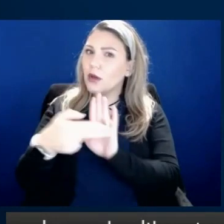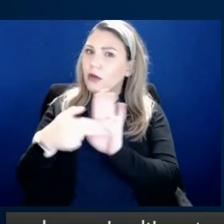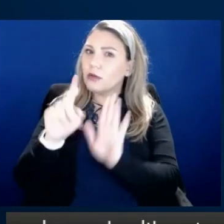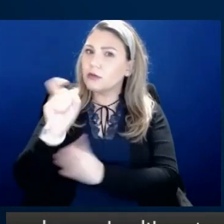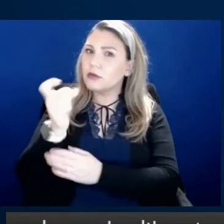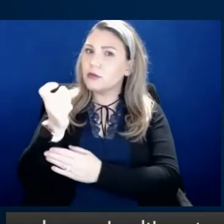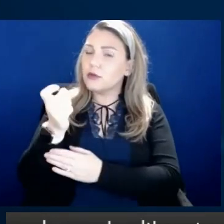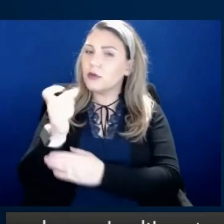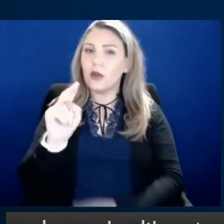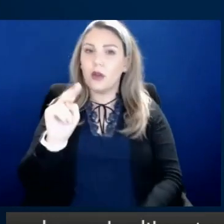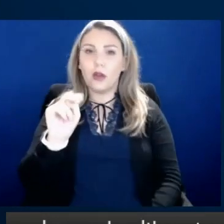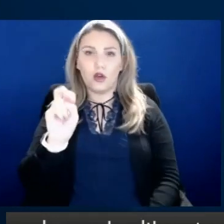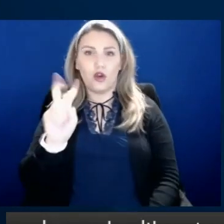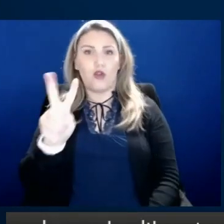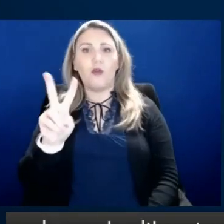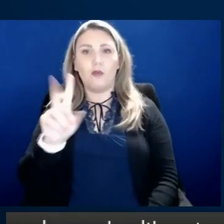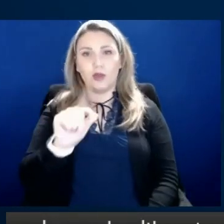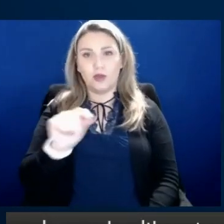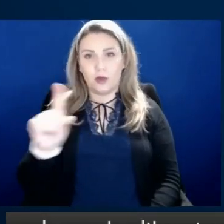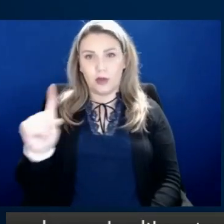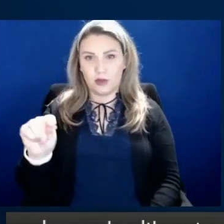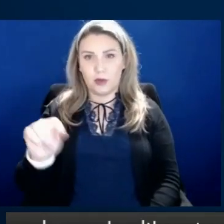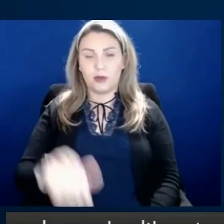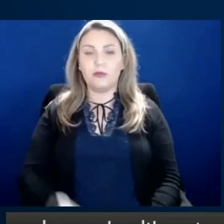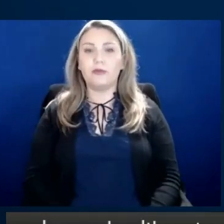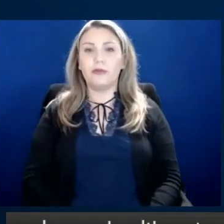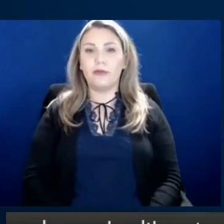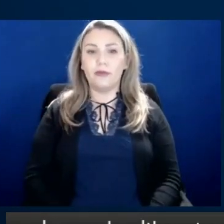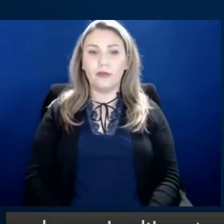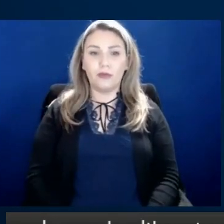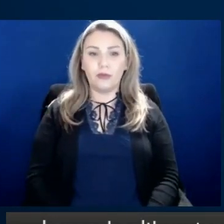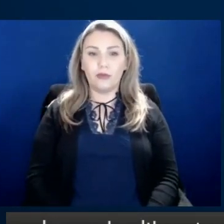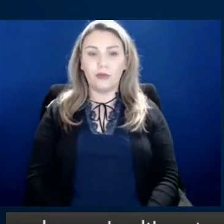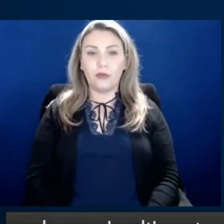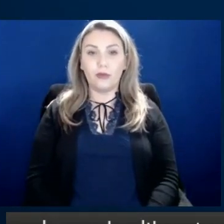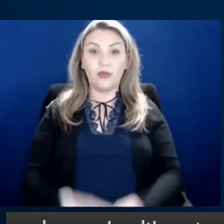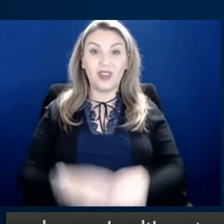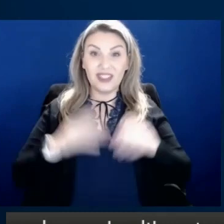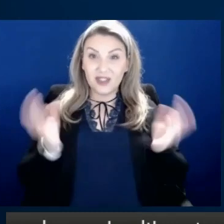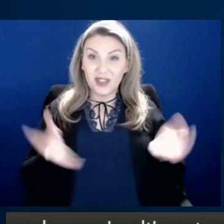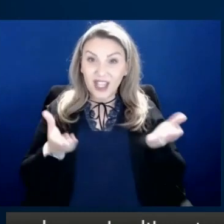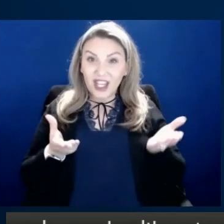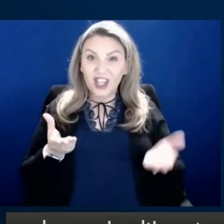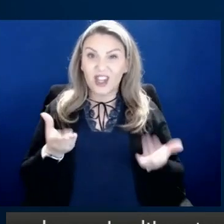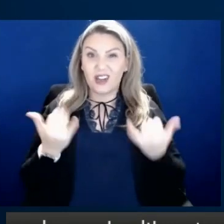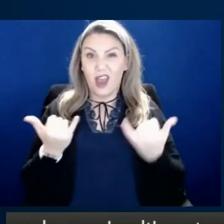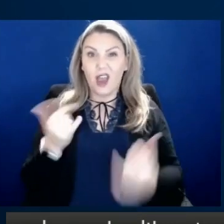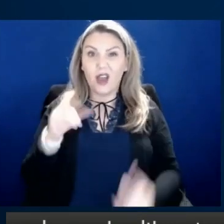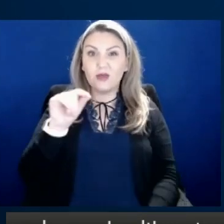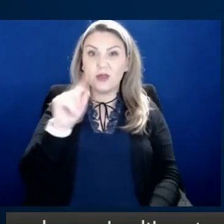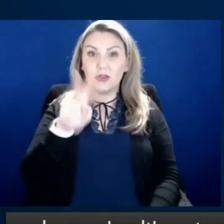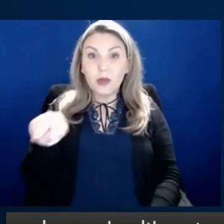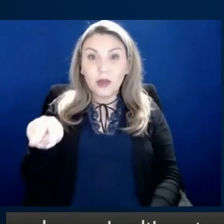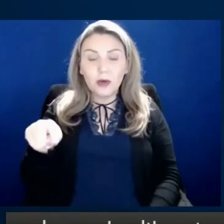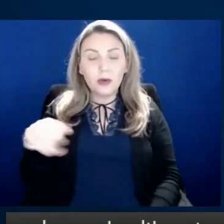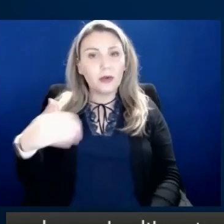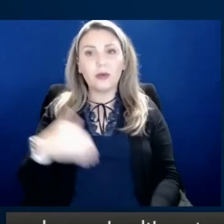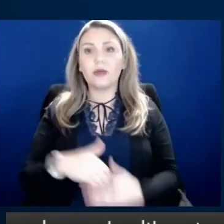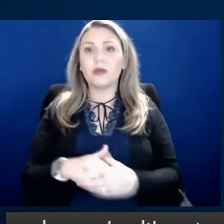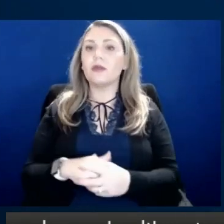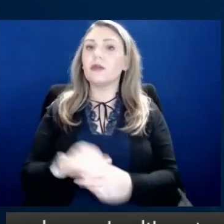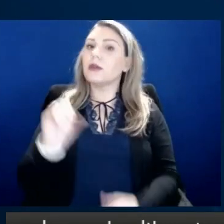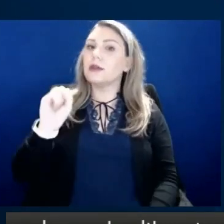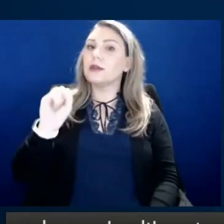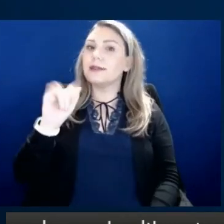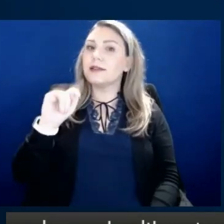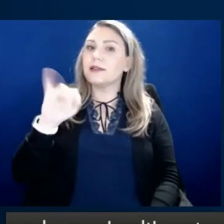November of 2020. Okay, so here we are in 2022. Stephanie, those symptoms sound familiar